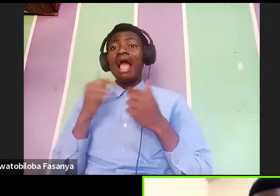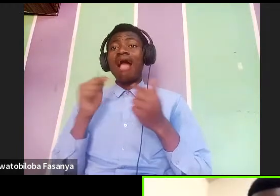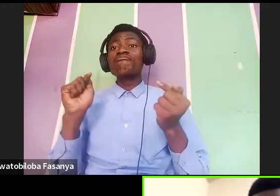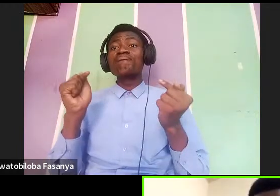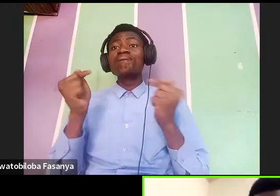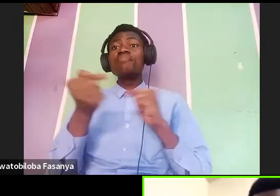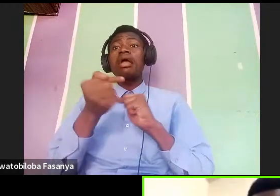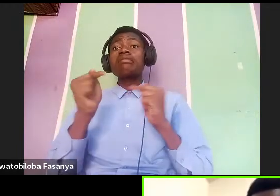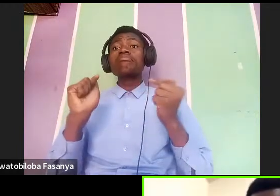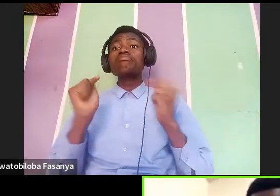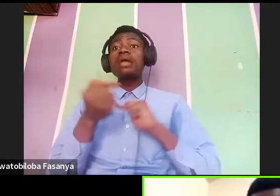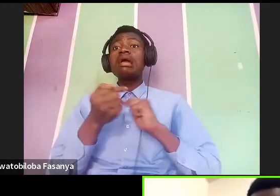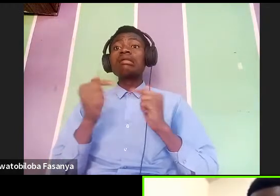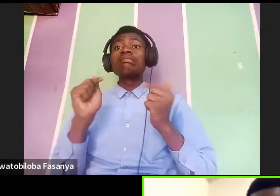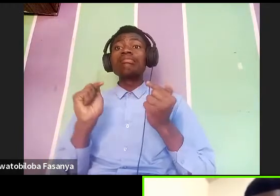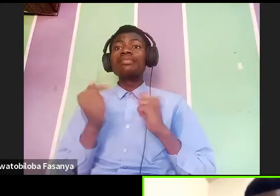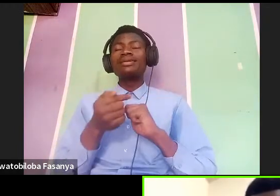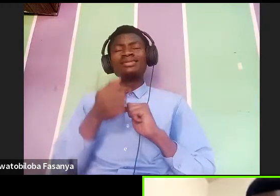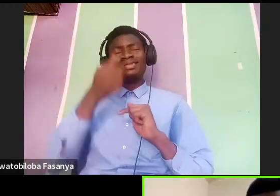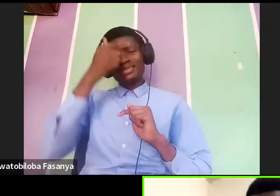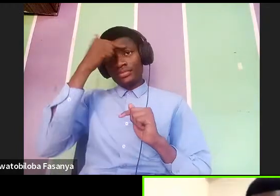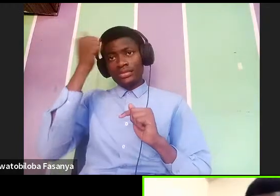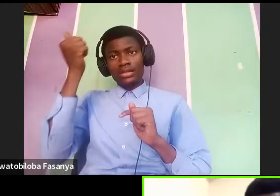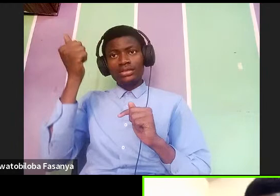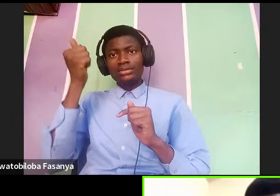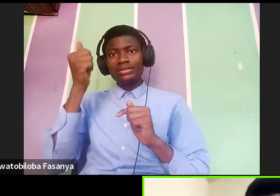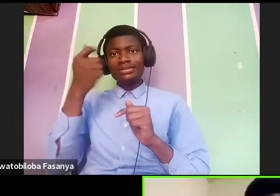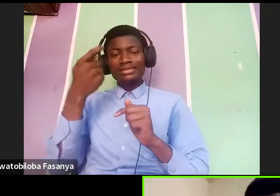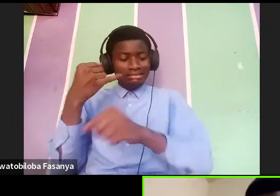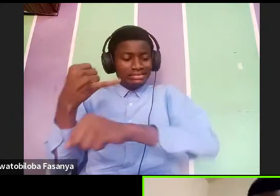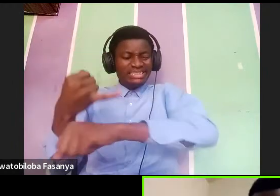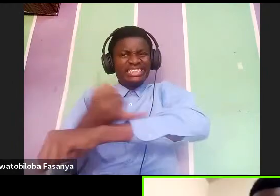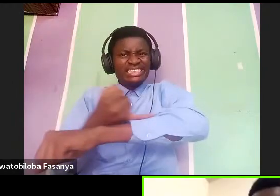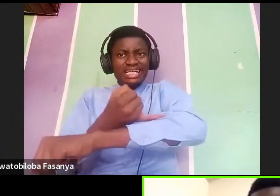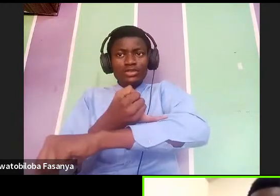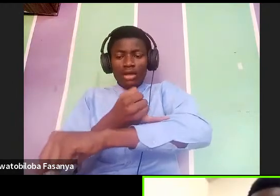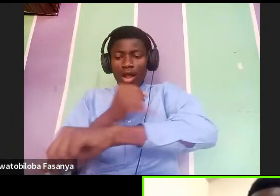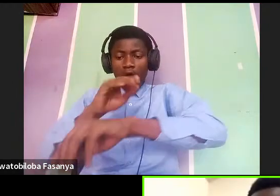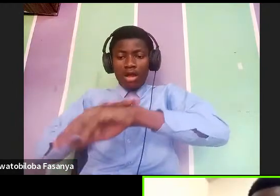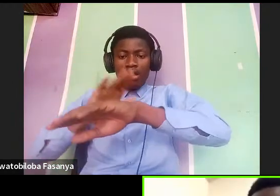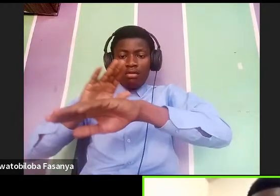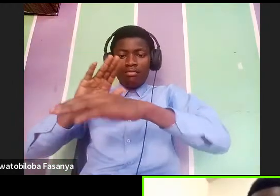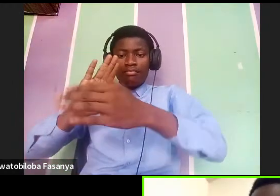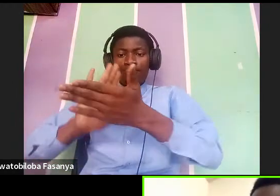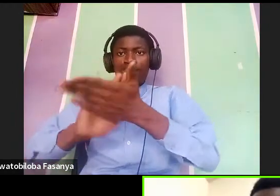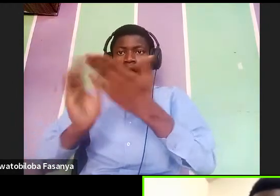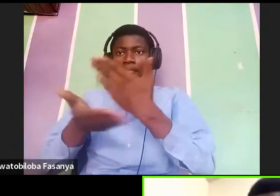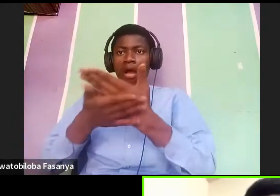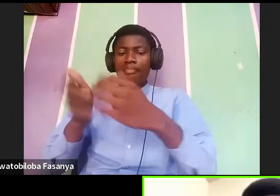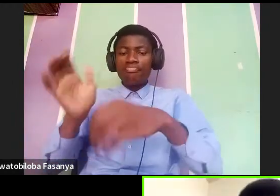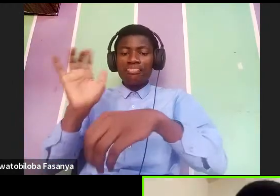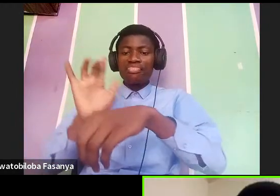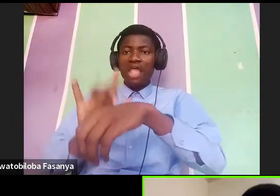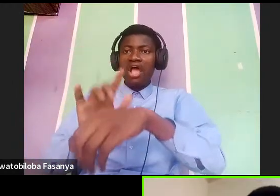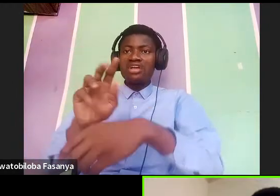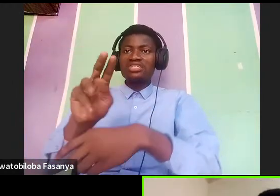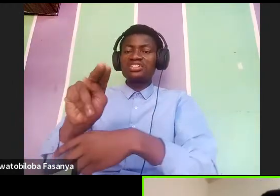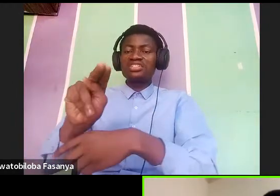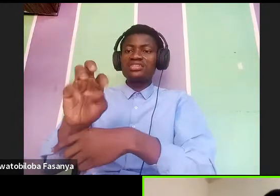time because they've just hit the nerve, they've excited it, and they may have, a nerve problem for quite a while.